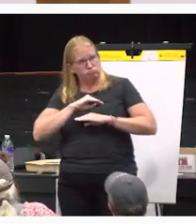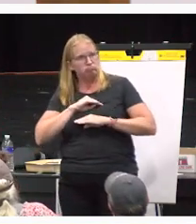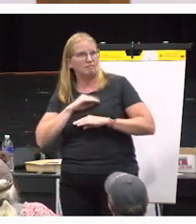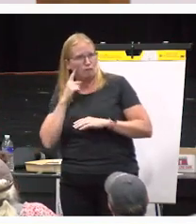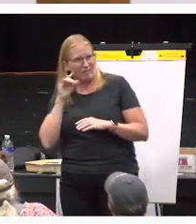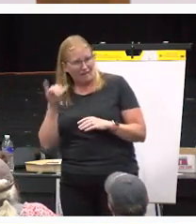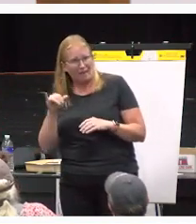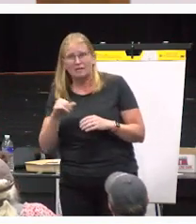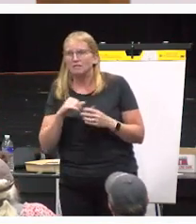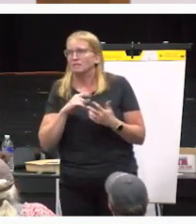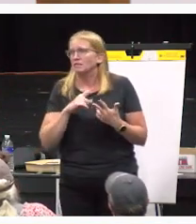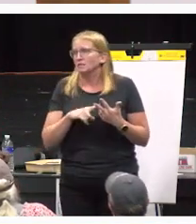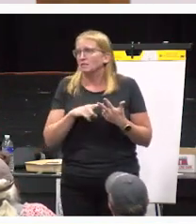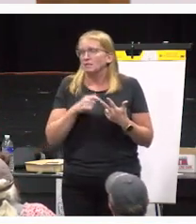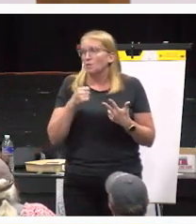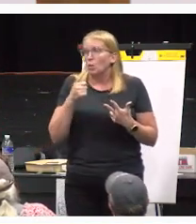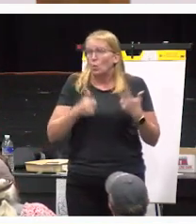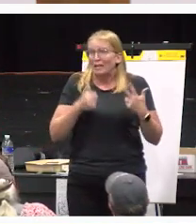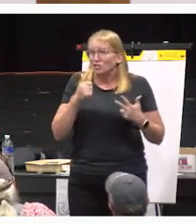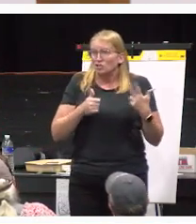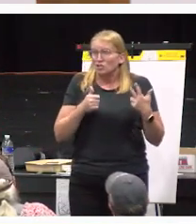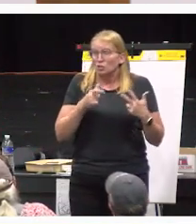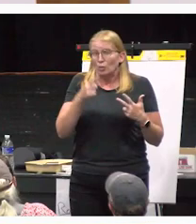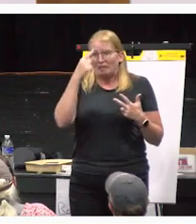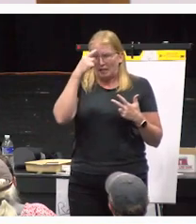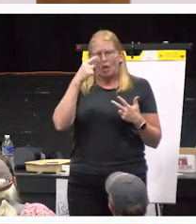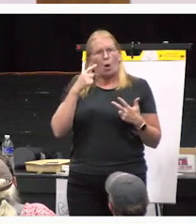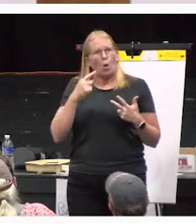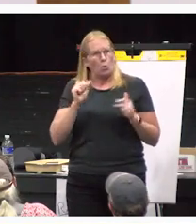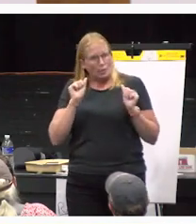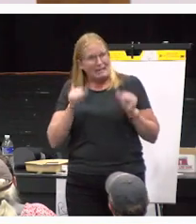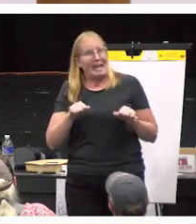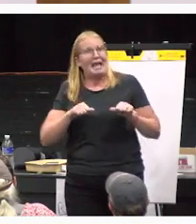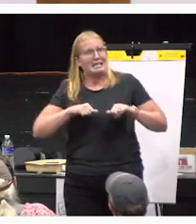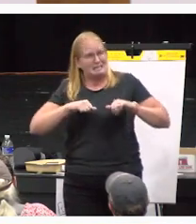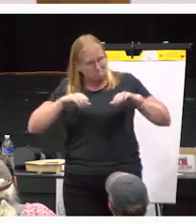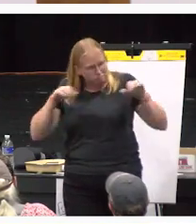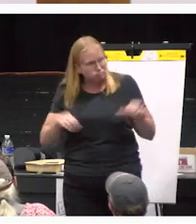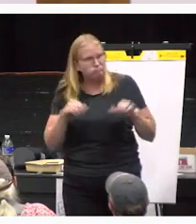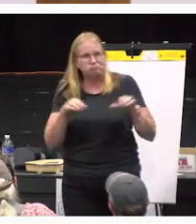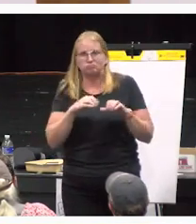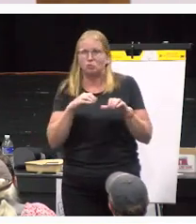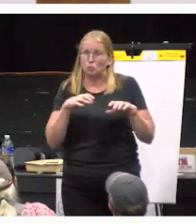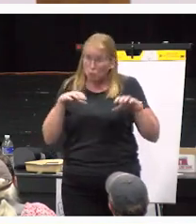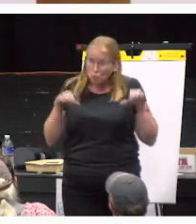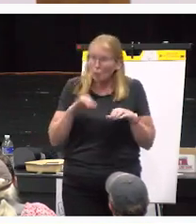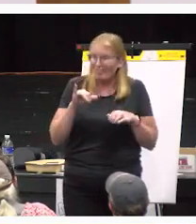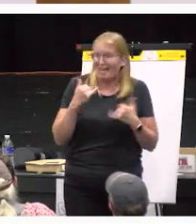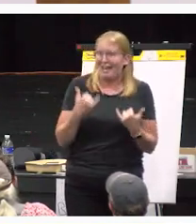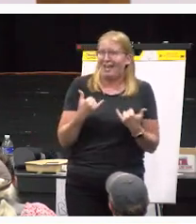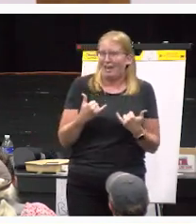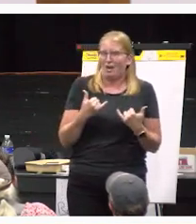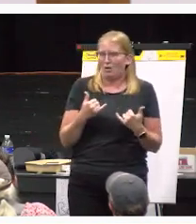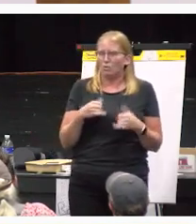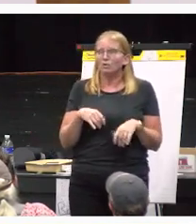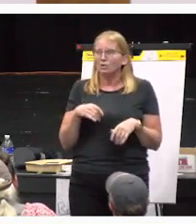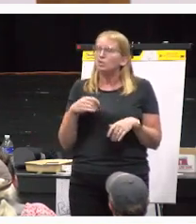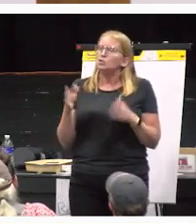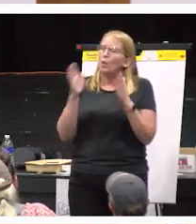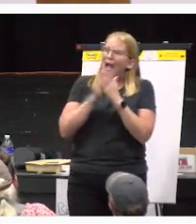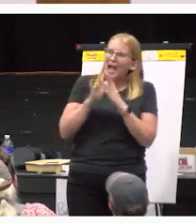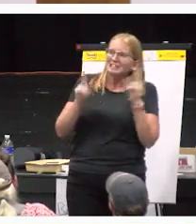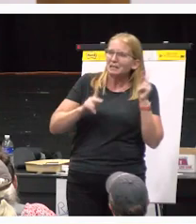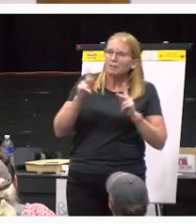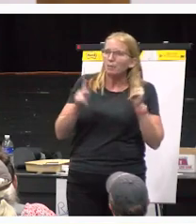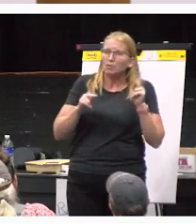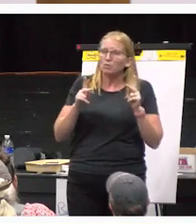future, which ones do you think we can get behind and drive forward? And so we'll ask people to take a minute or so,